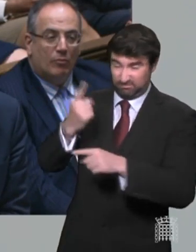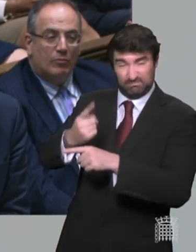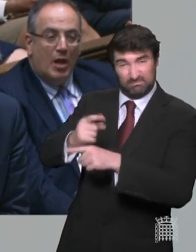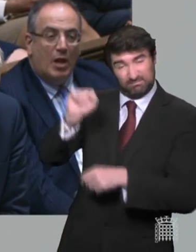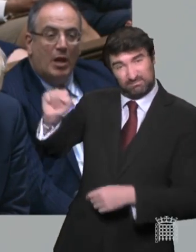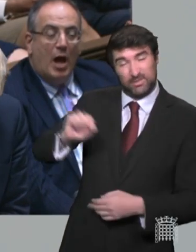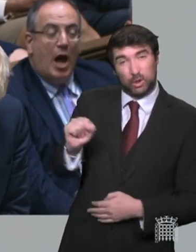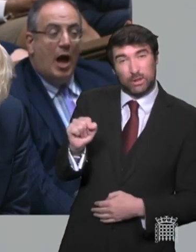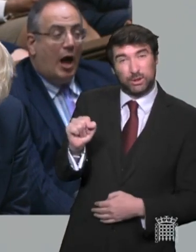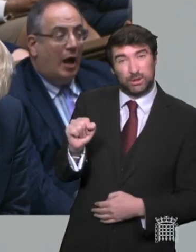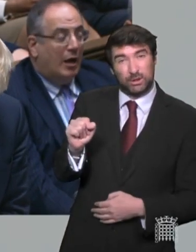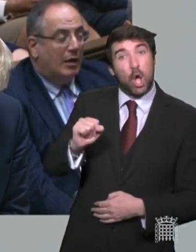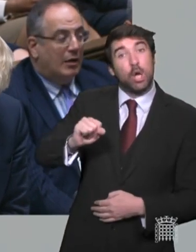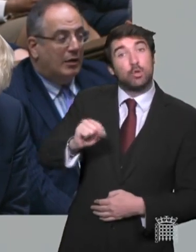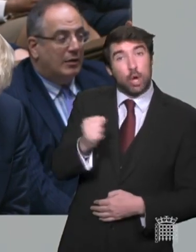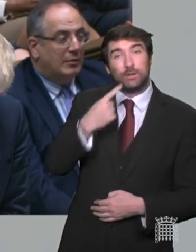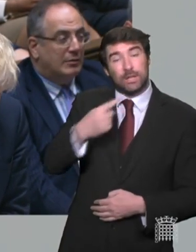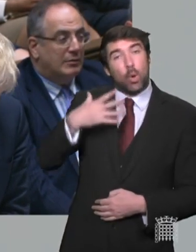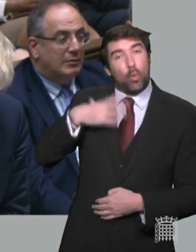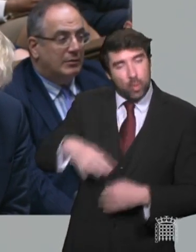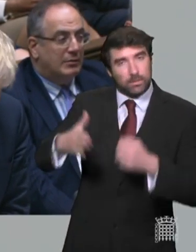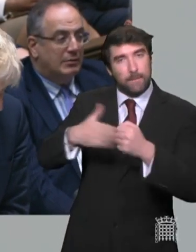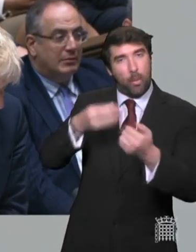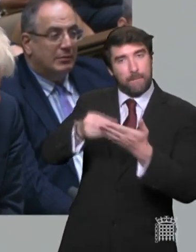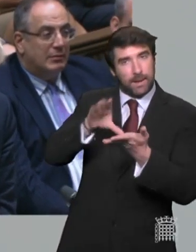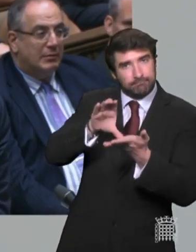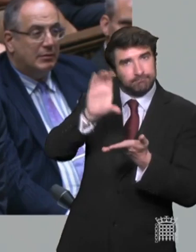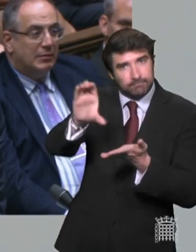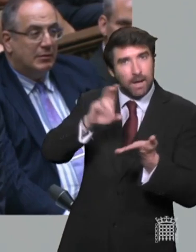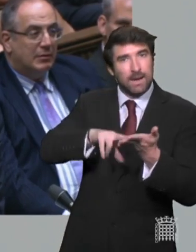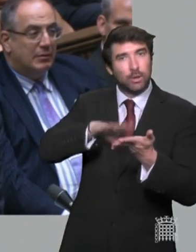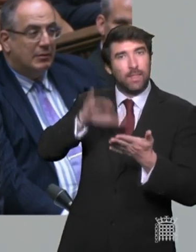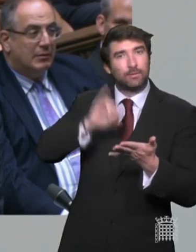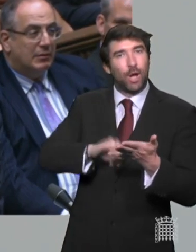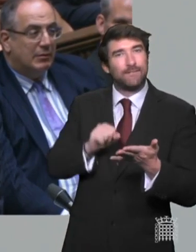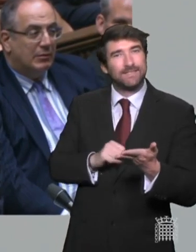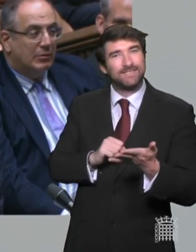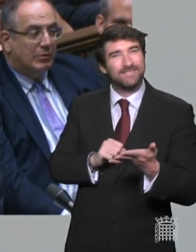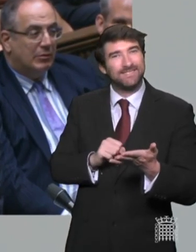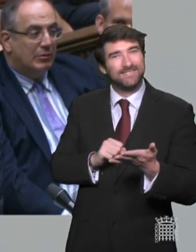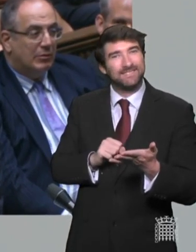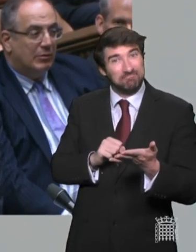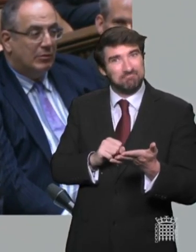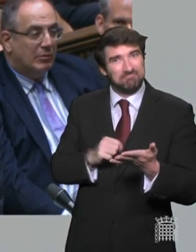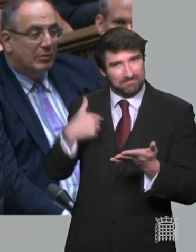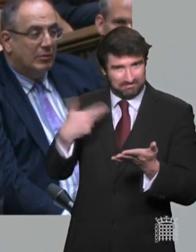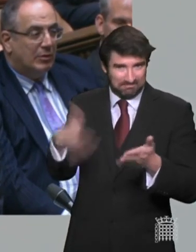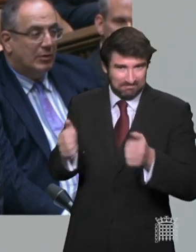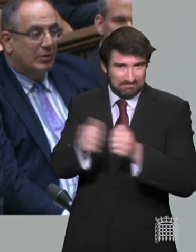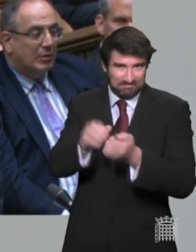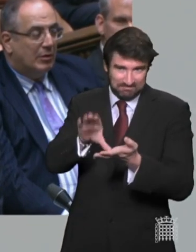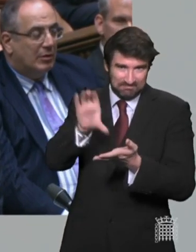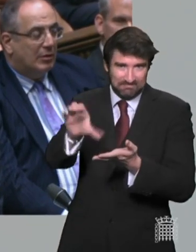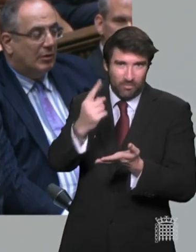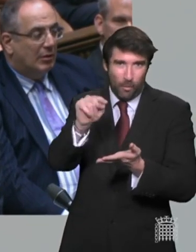funding for the NHS, Mr. Speaker. And I'm delighted that we're putting another £1.1 billion into